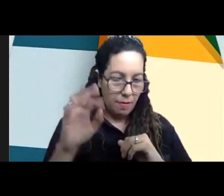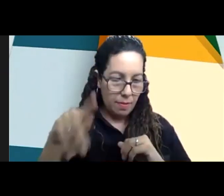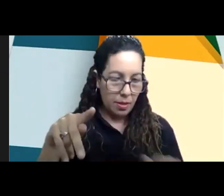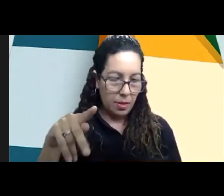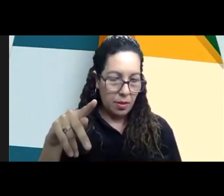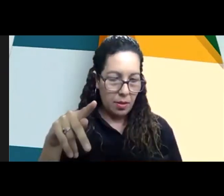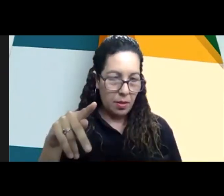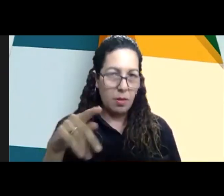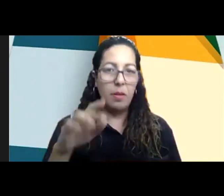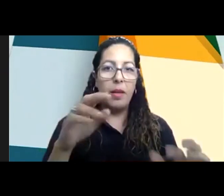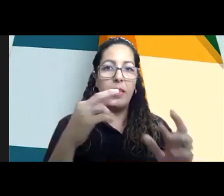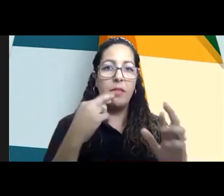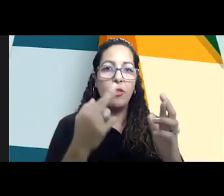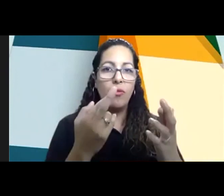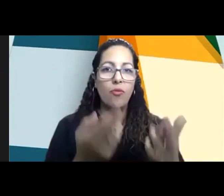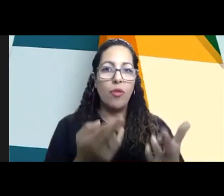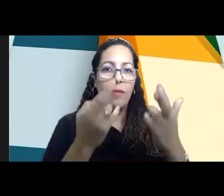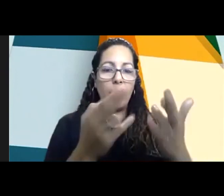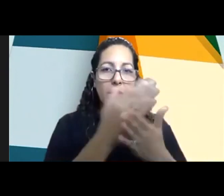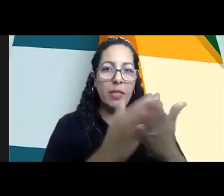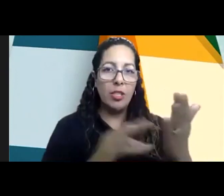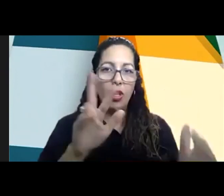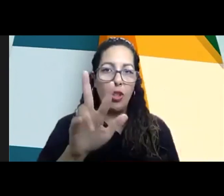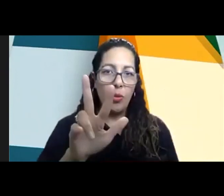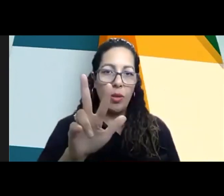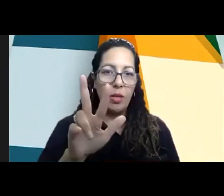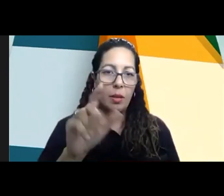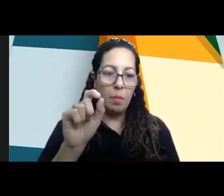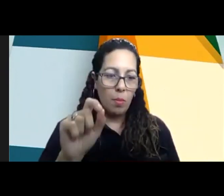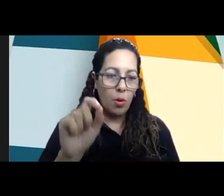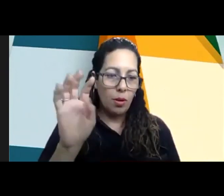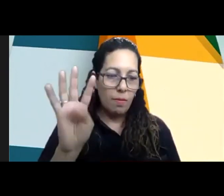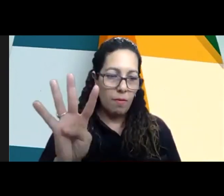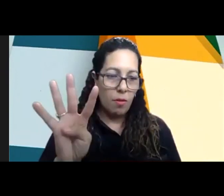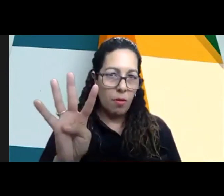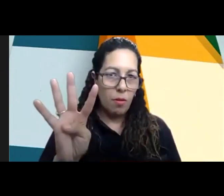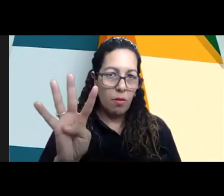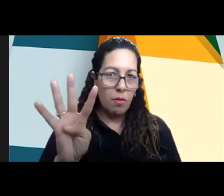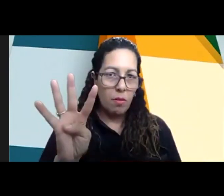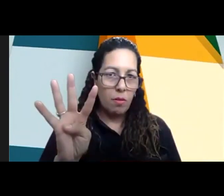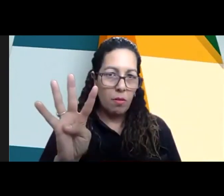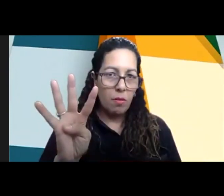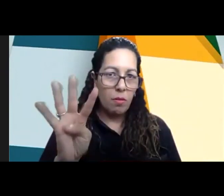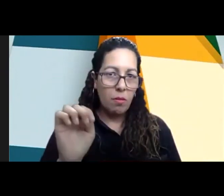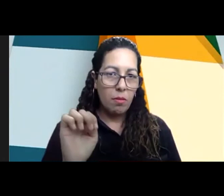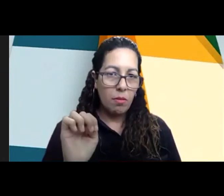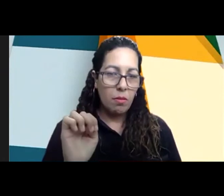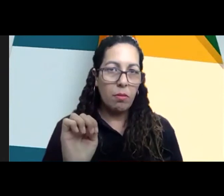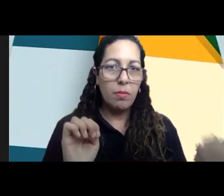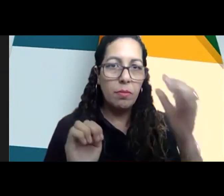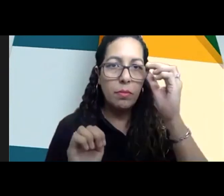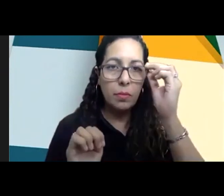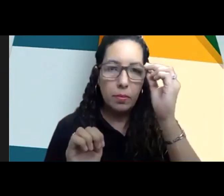It's referred to section 3.4 for details regarding penalties and liquidated